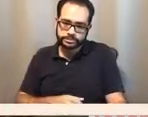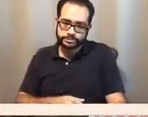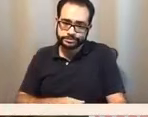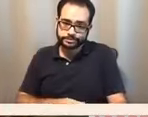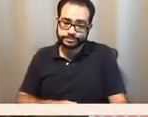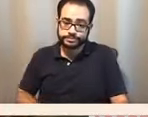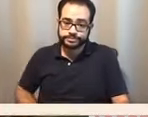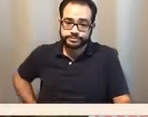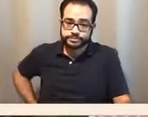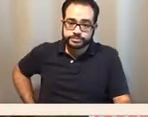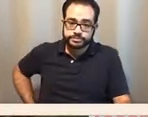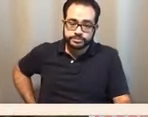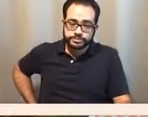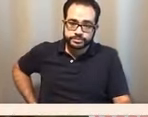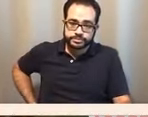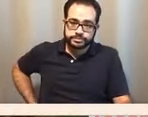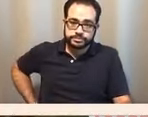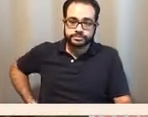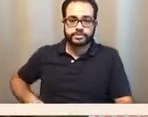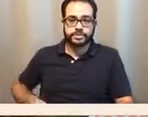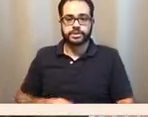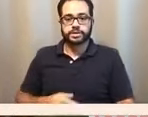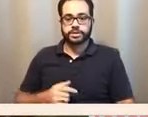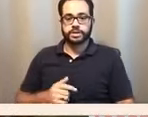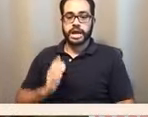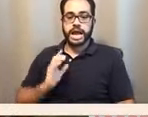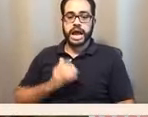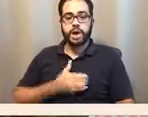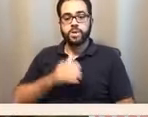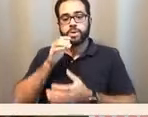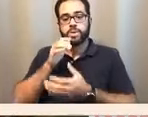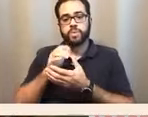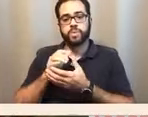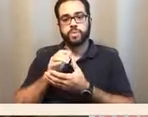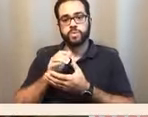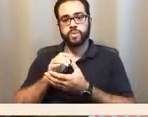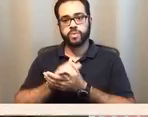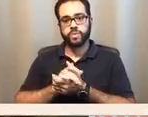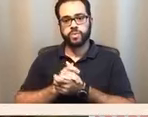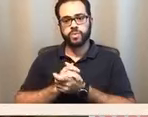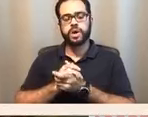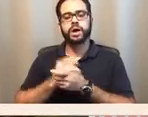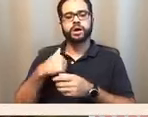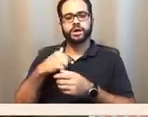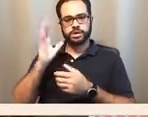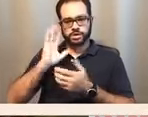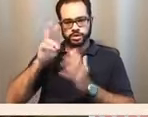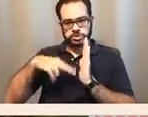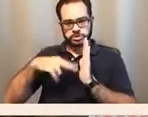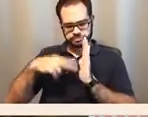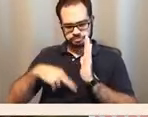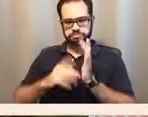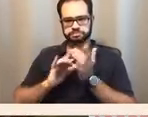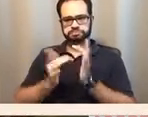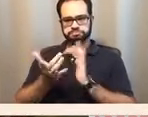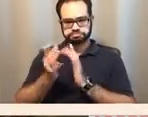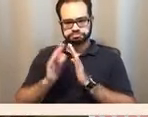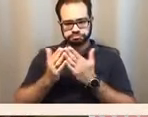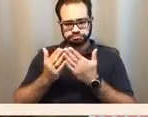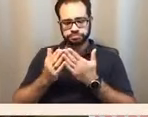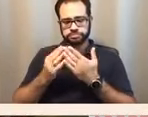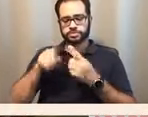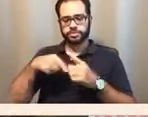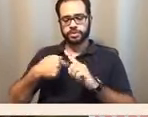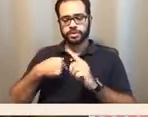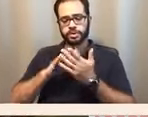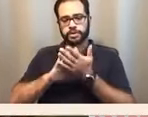We, wives, I read in the Holy Scripture that when we become one, when we